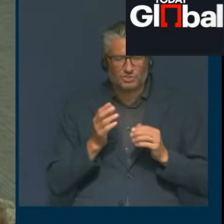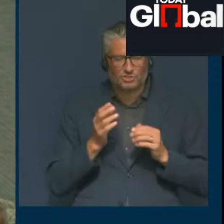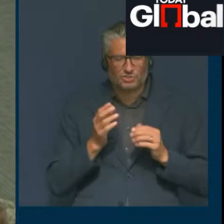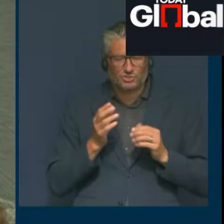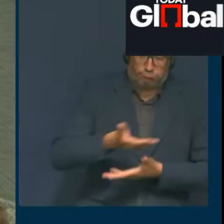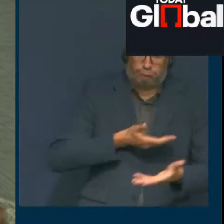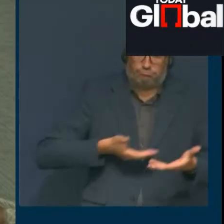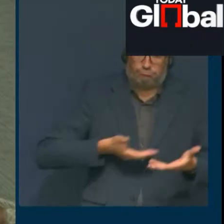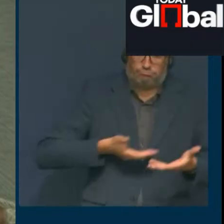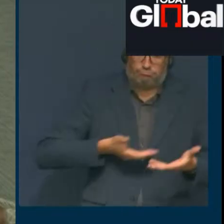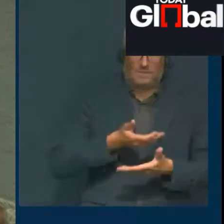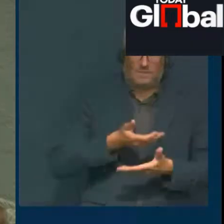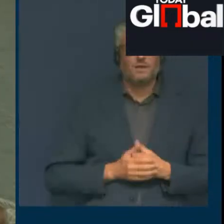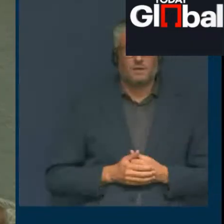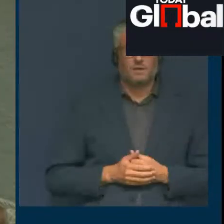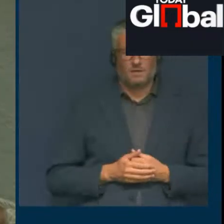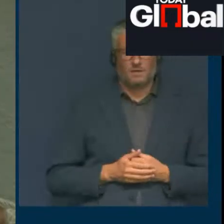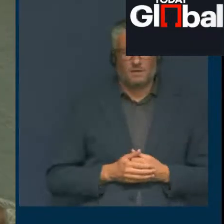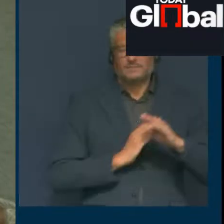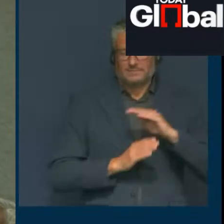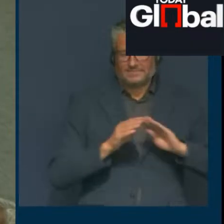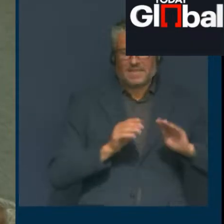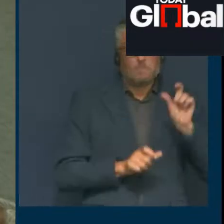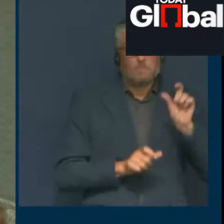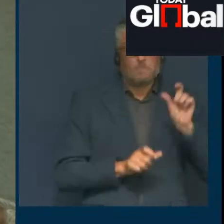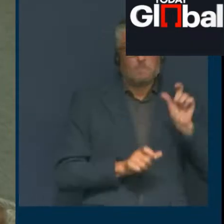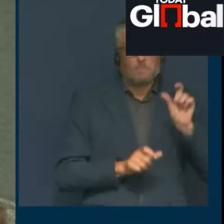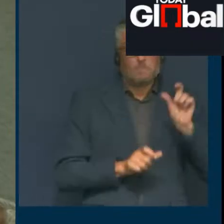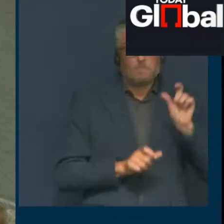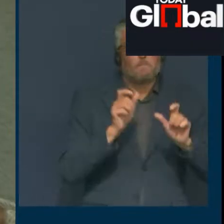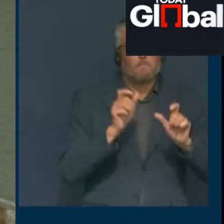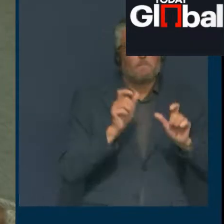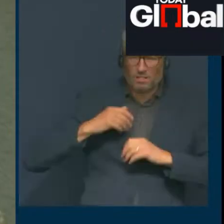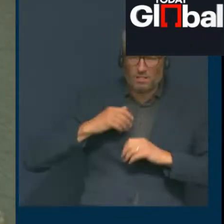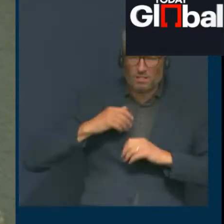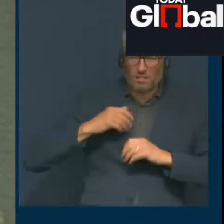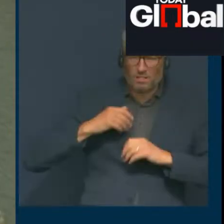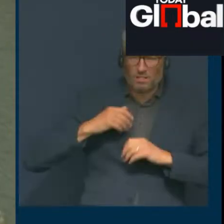with disabilities so that the committee could take decisions in